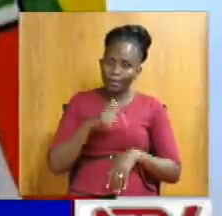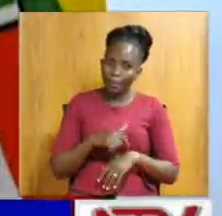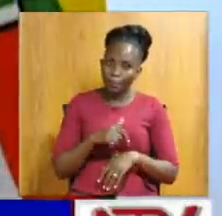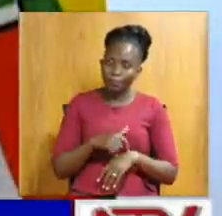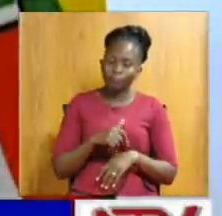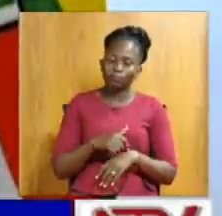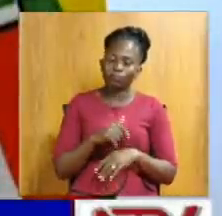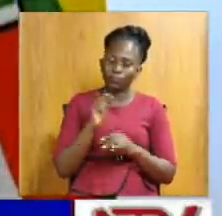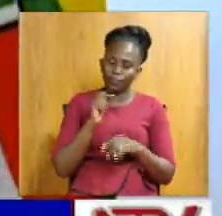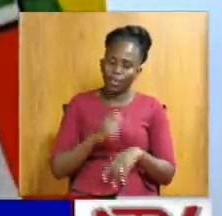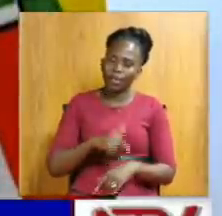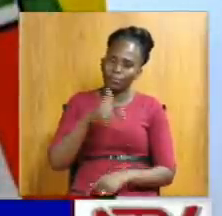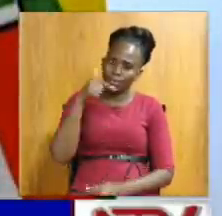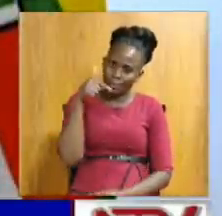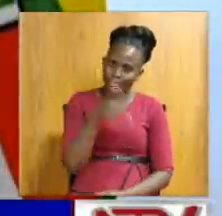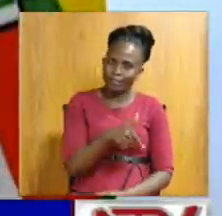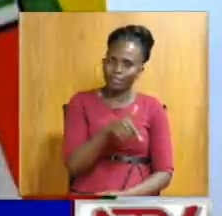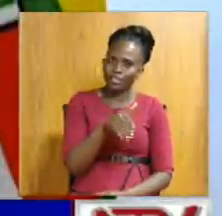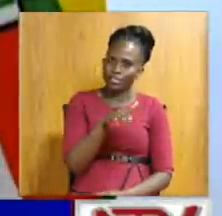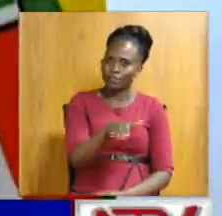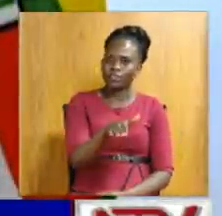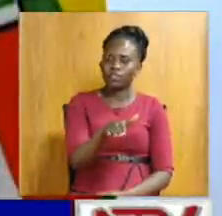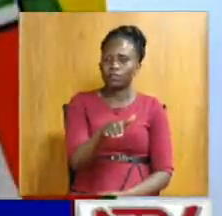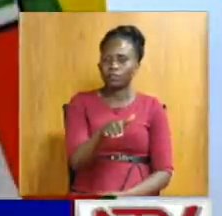kutoka saa moja ya usiku